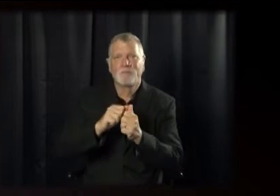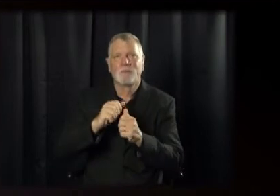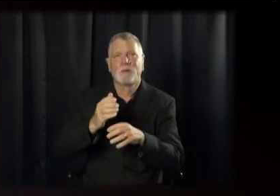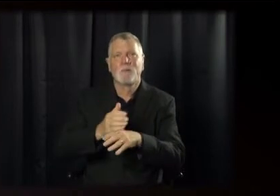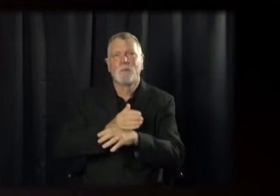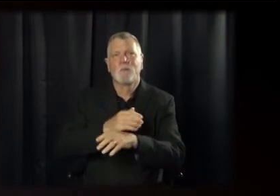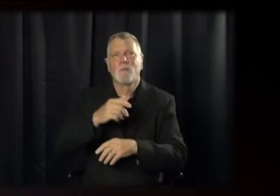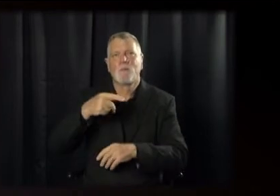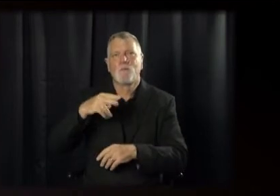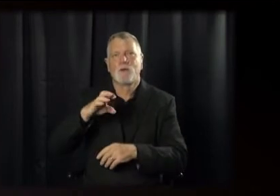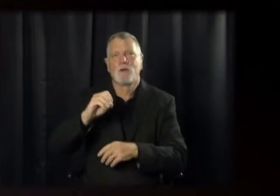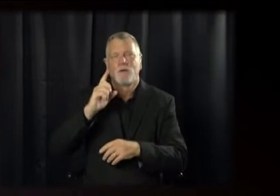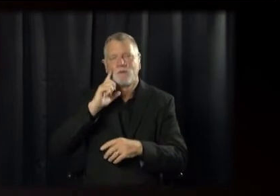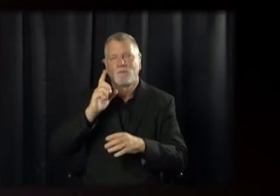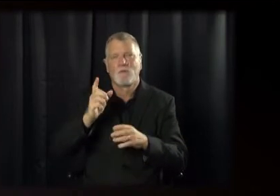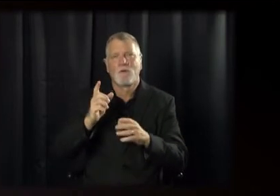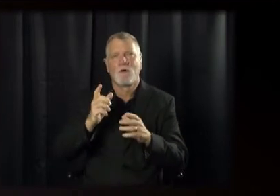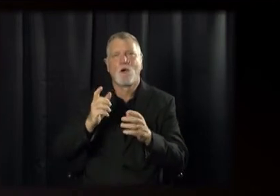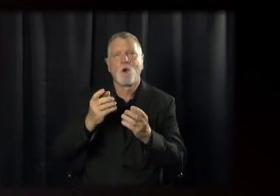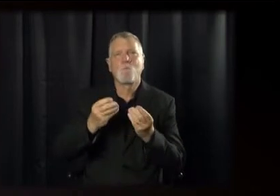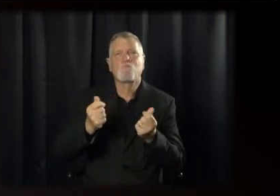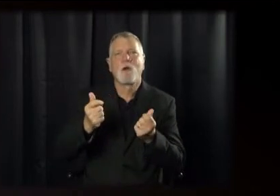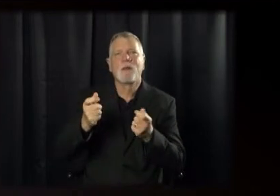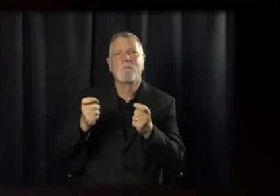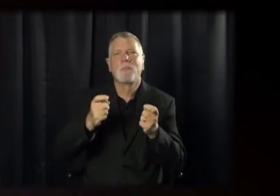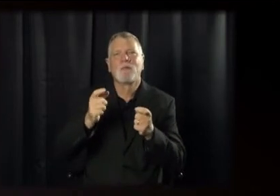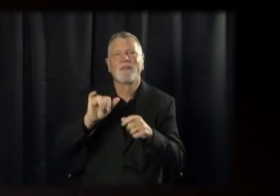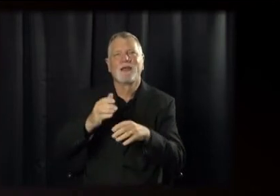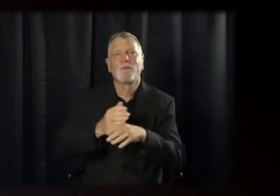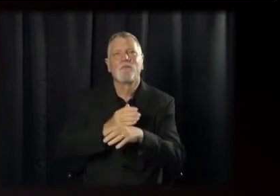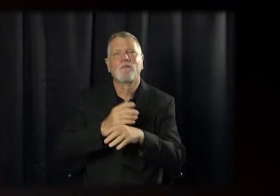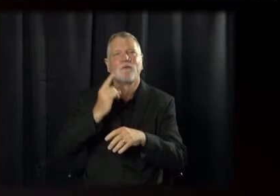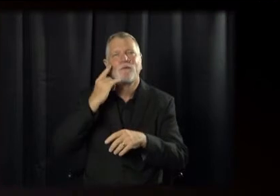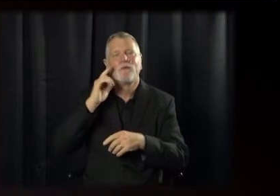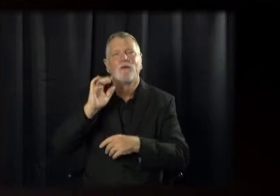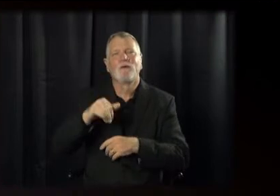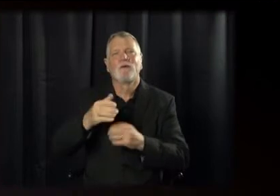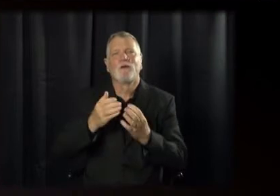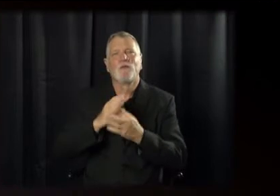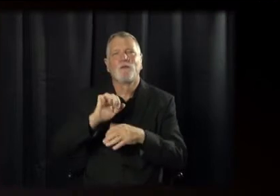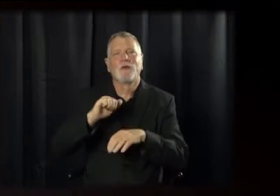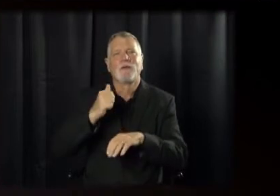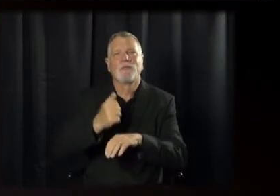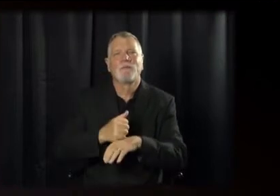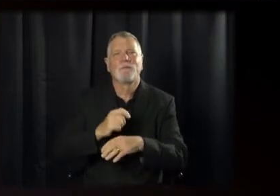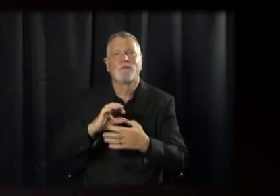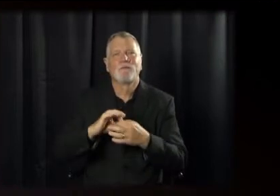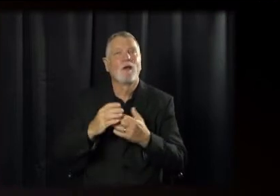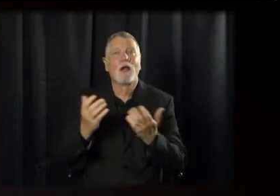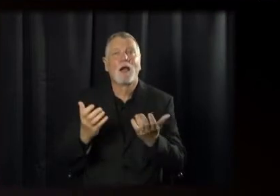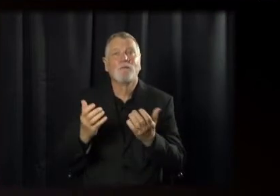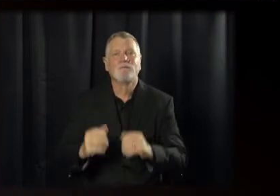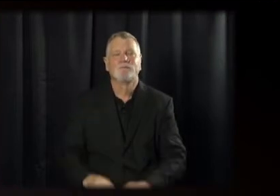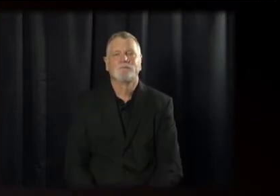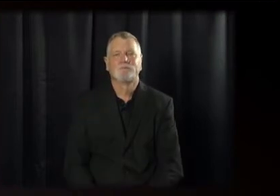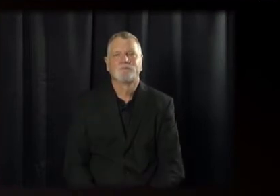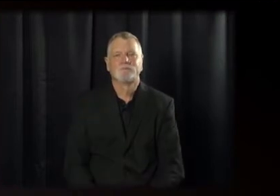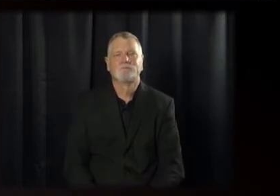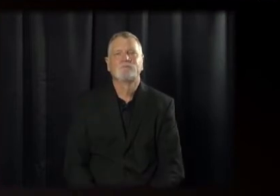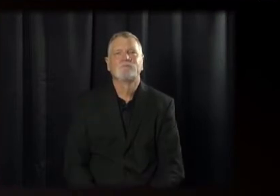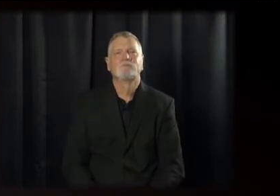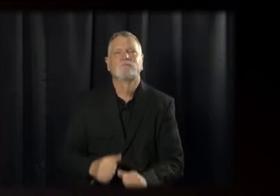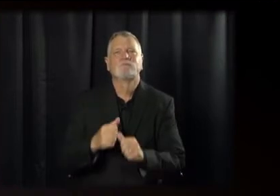Pridco's property management operations. Such improvements are enabled through the implementation of the following: